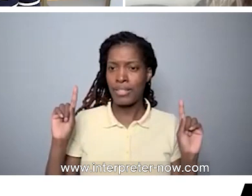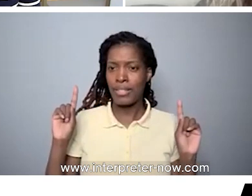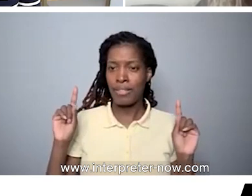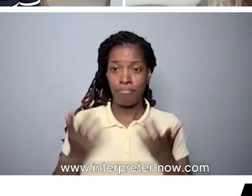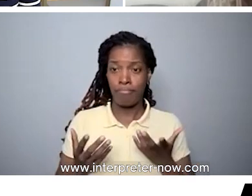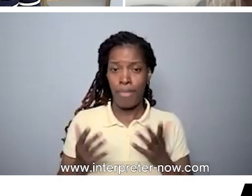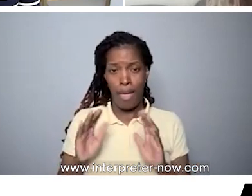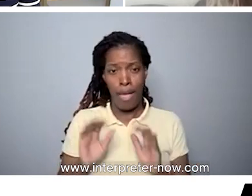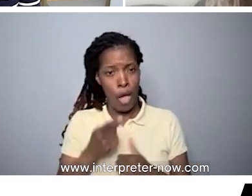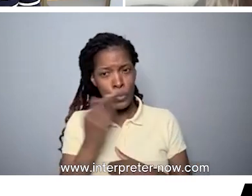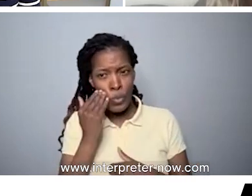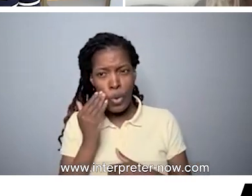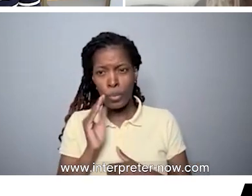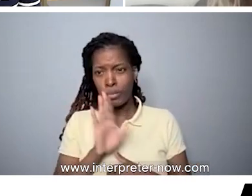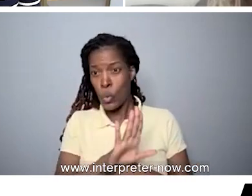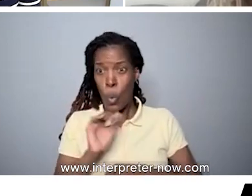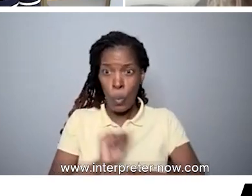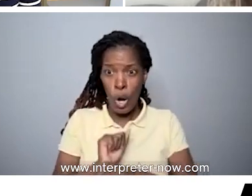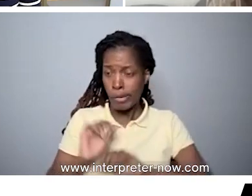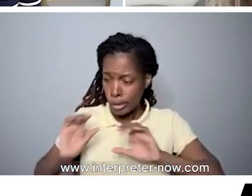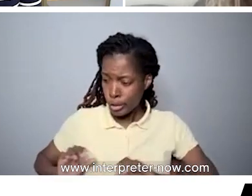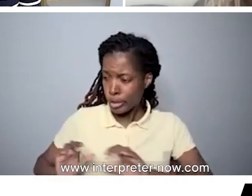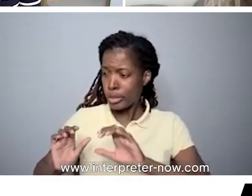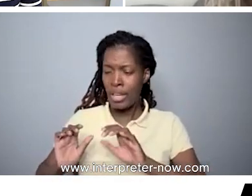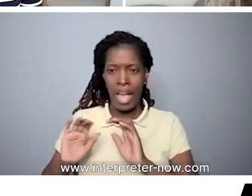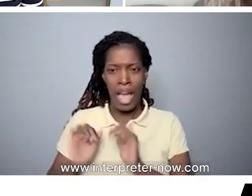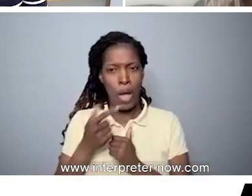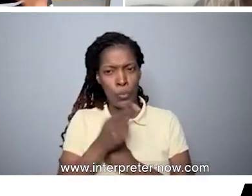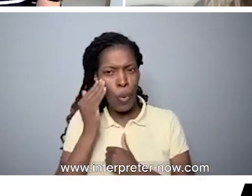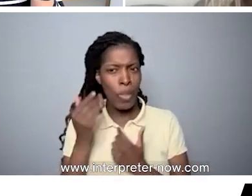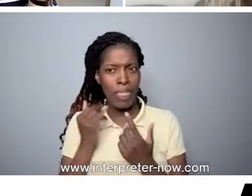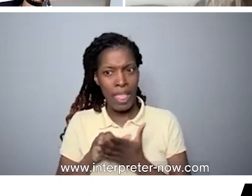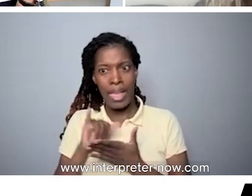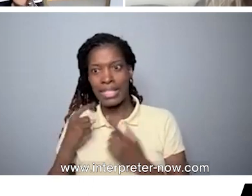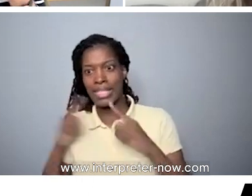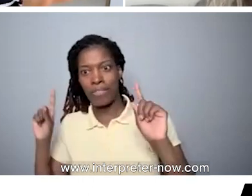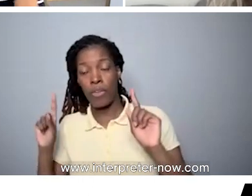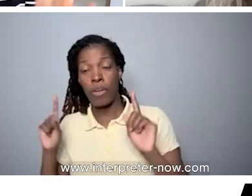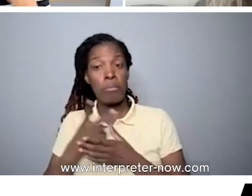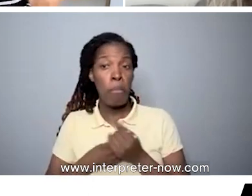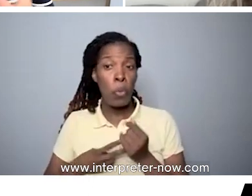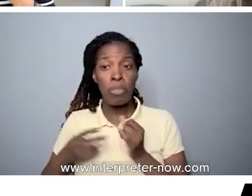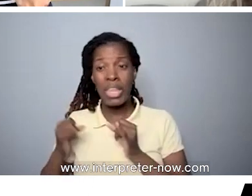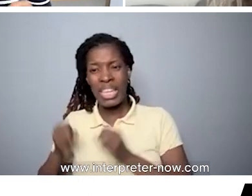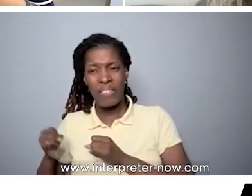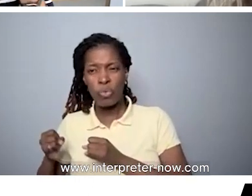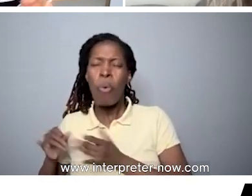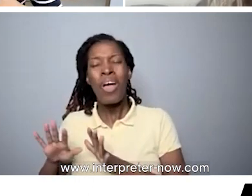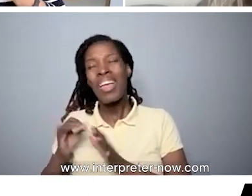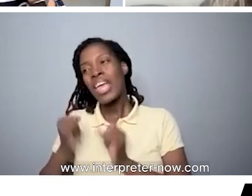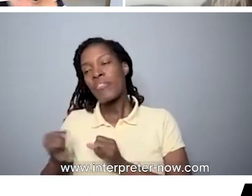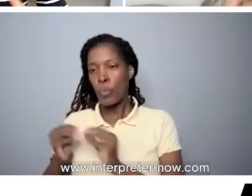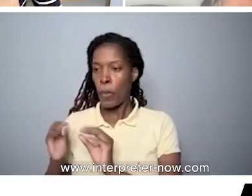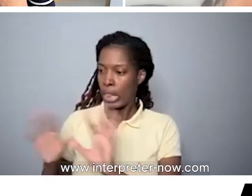know that this work that you're doing is successful? Both can, on the individual level, I think it's kind of more